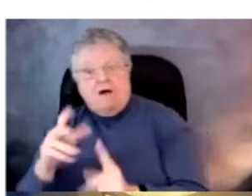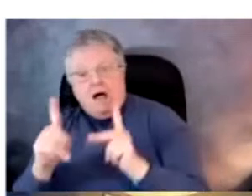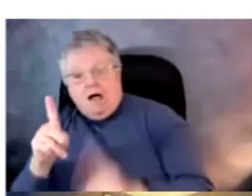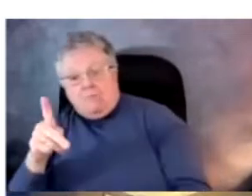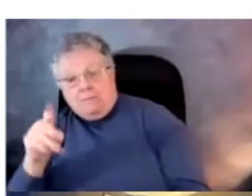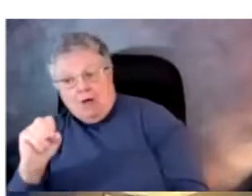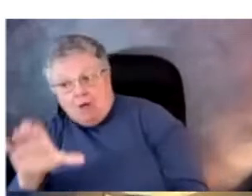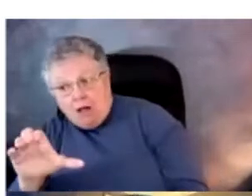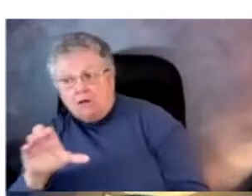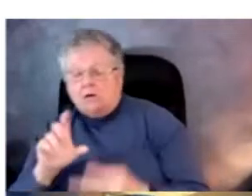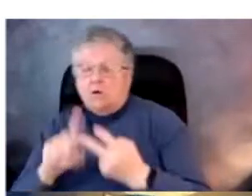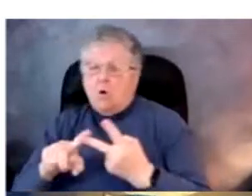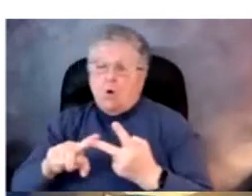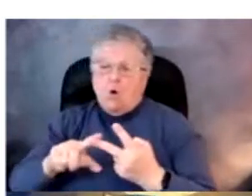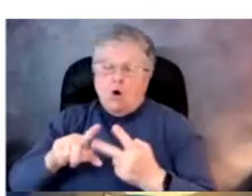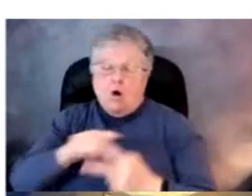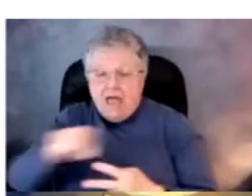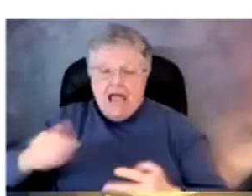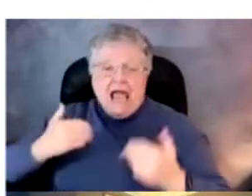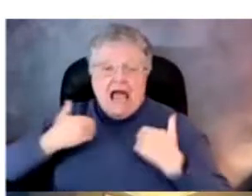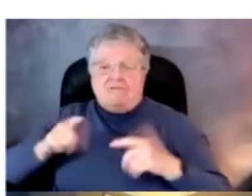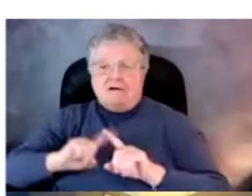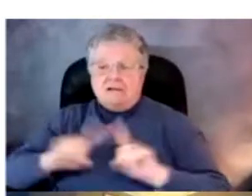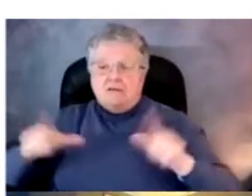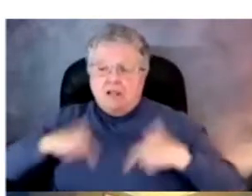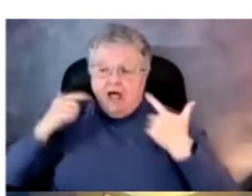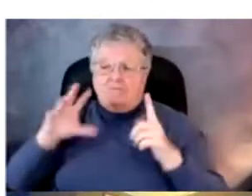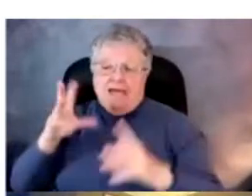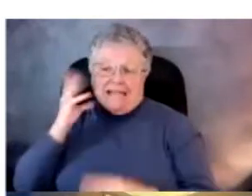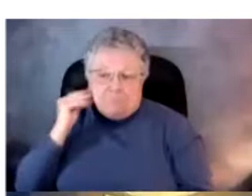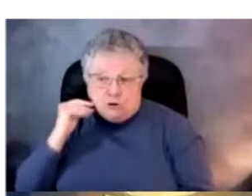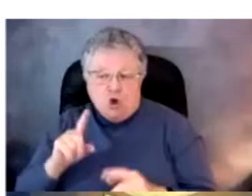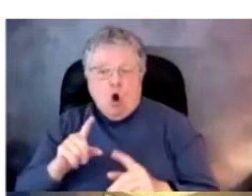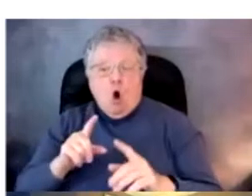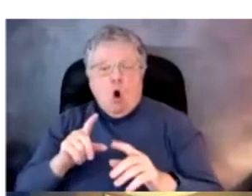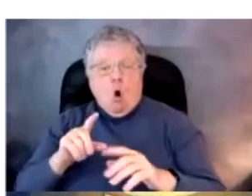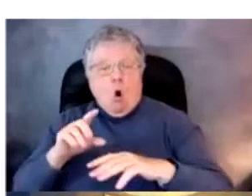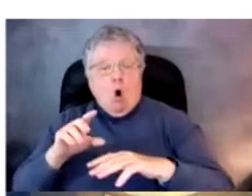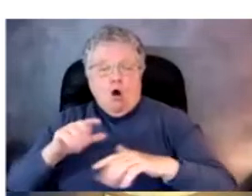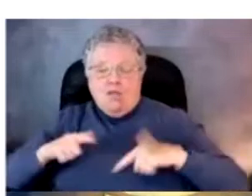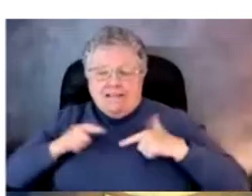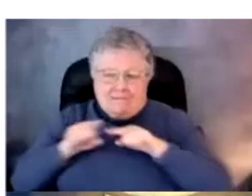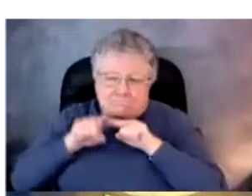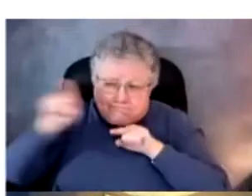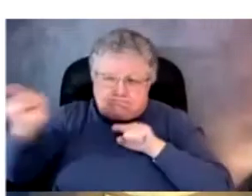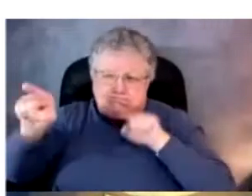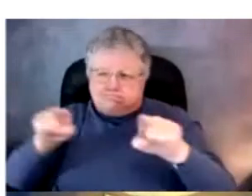have different lived experiences, or, you know, are geographically located in rural areas, for